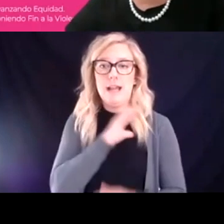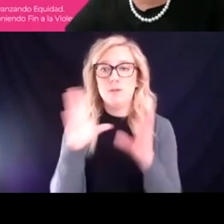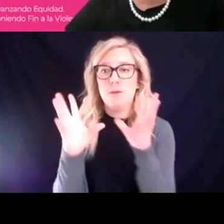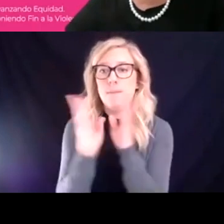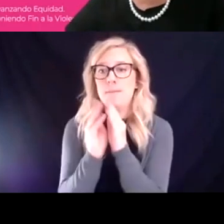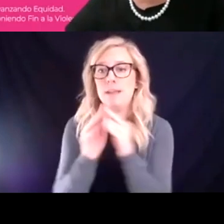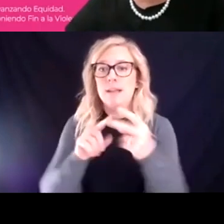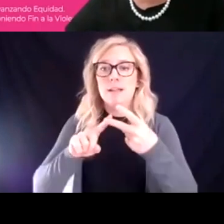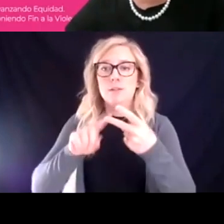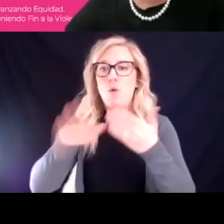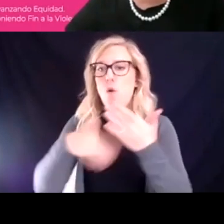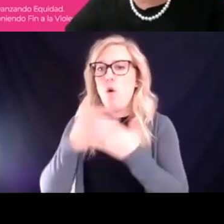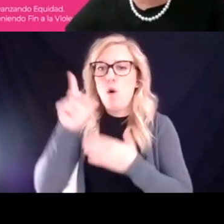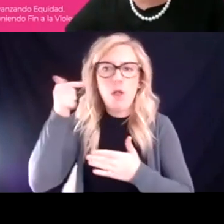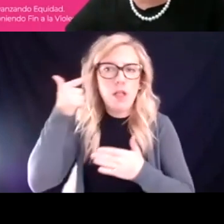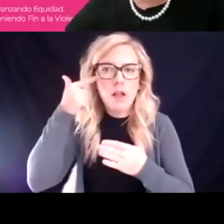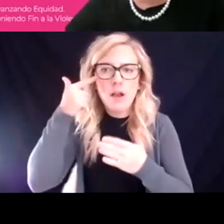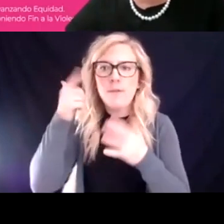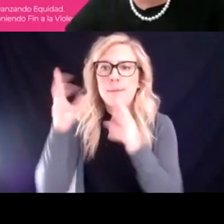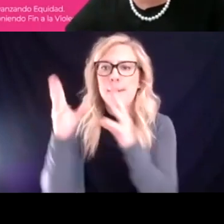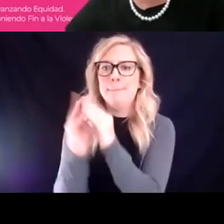government meetings for each city.